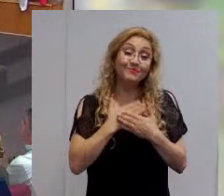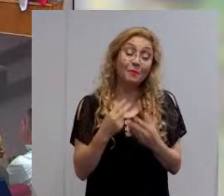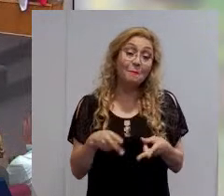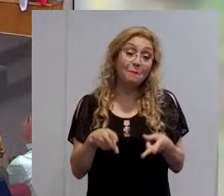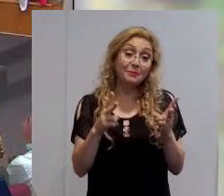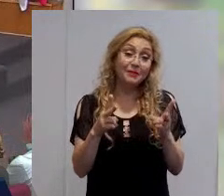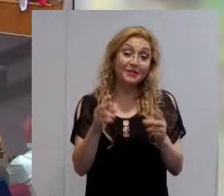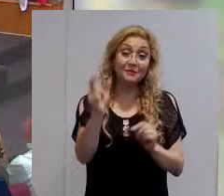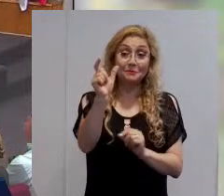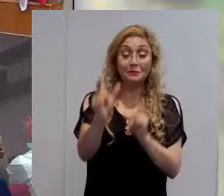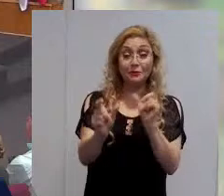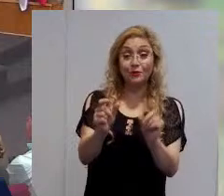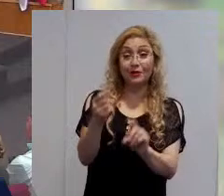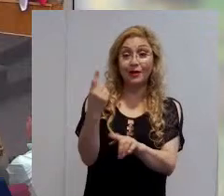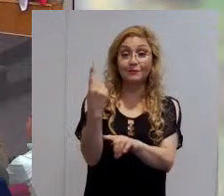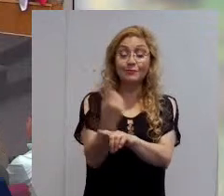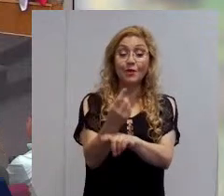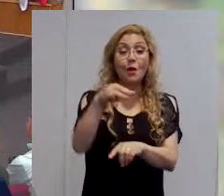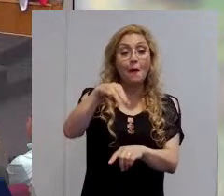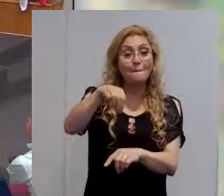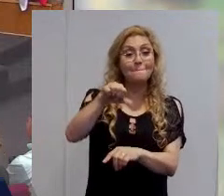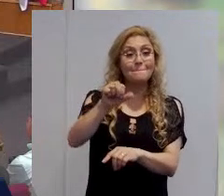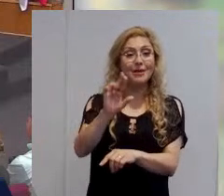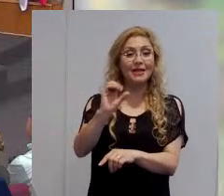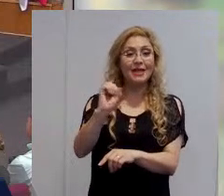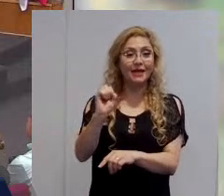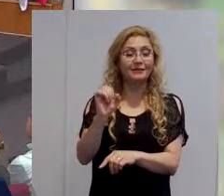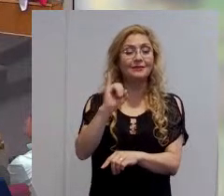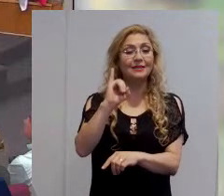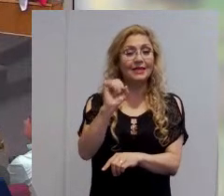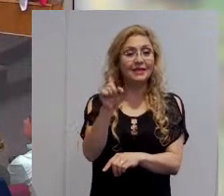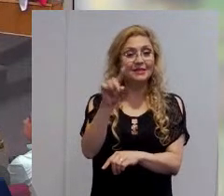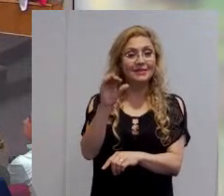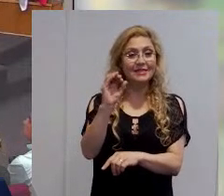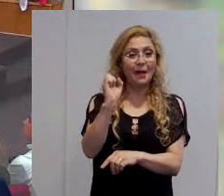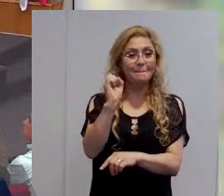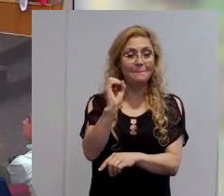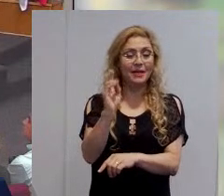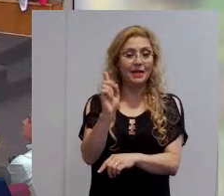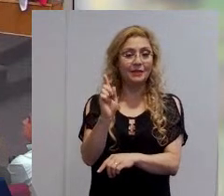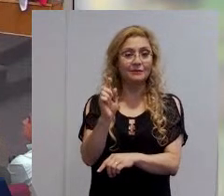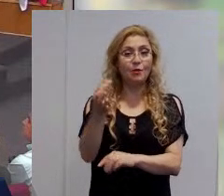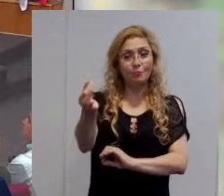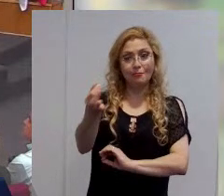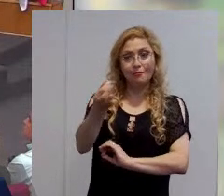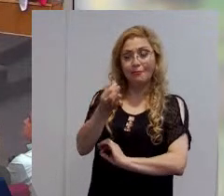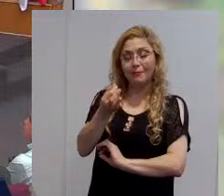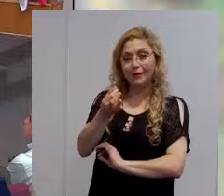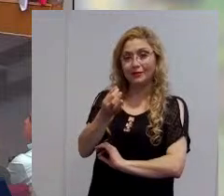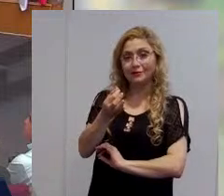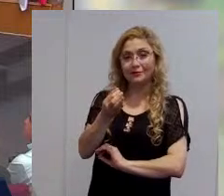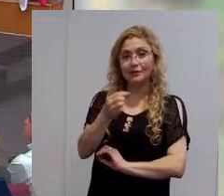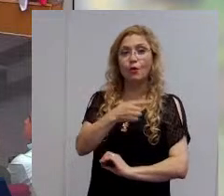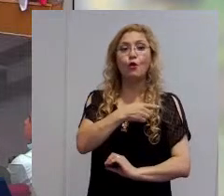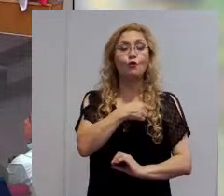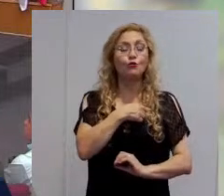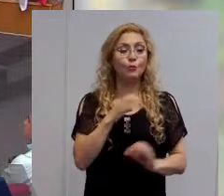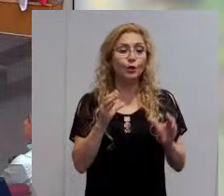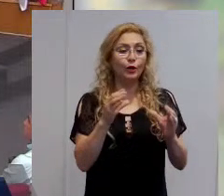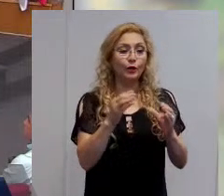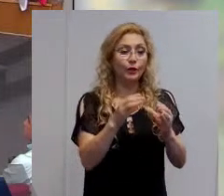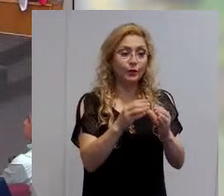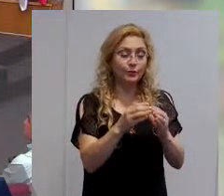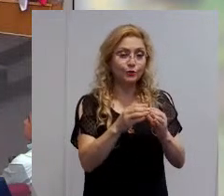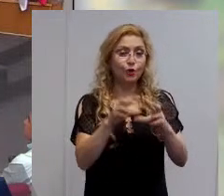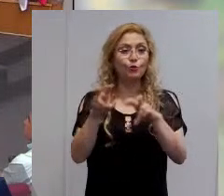Now, finally, I would like to give the floor to Maria Isabel Carrillo, who has a message for you on